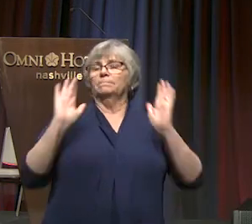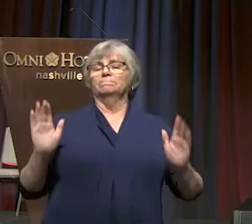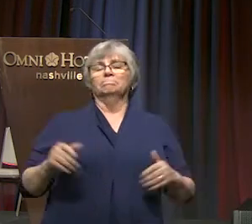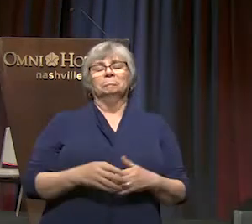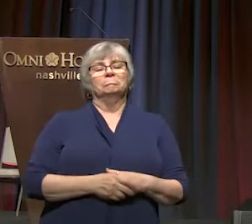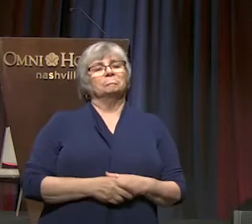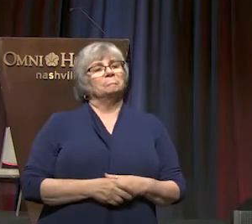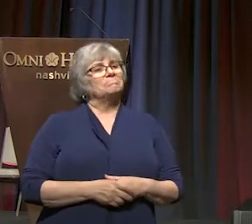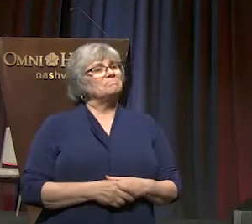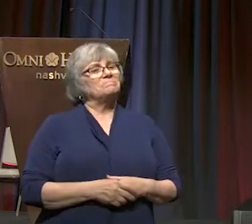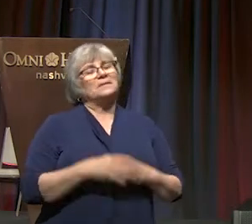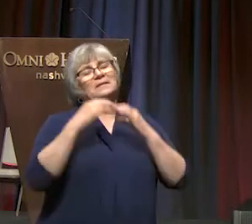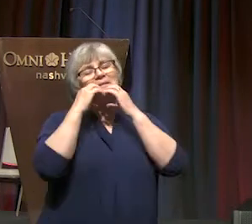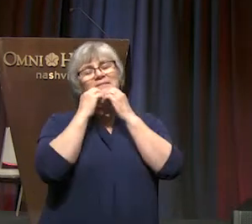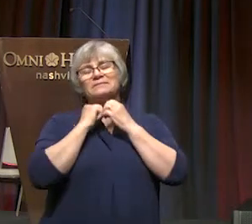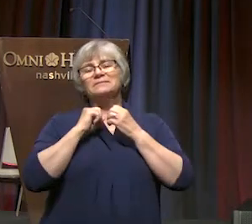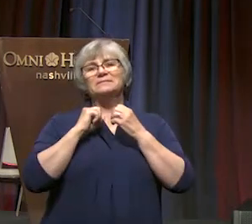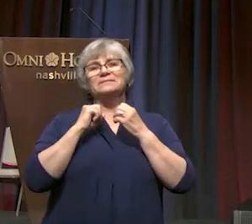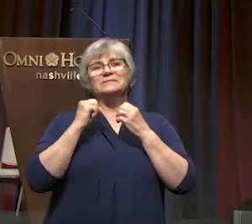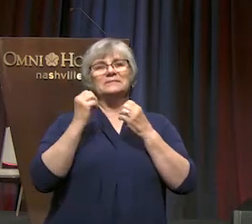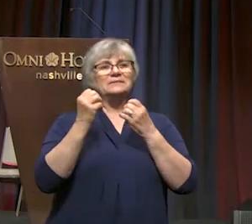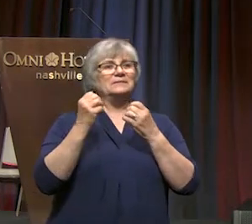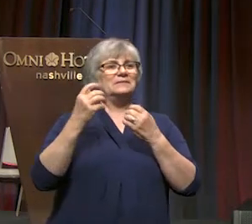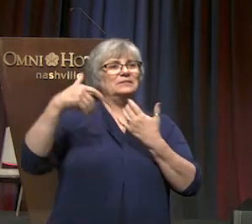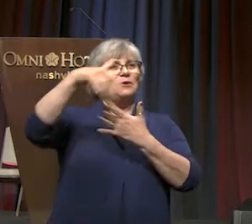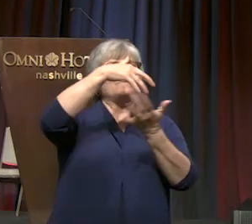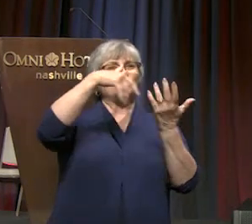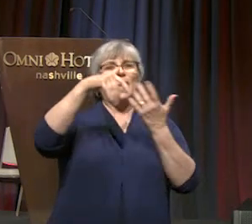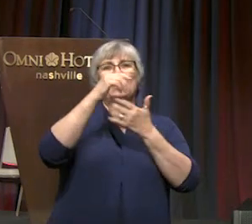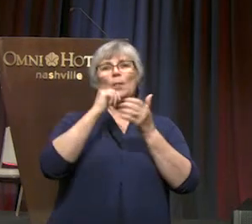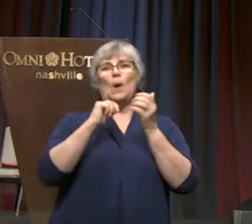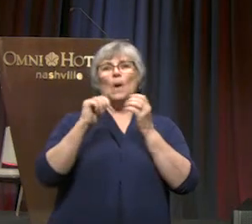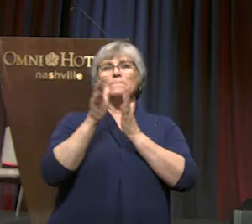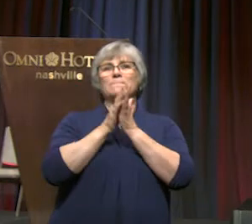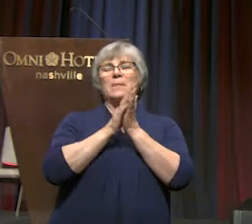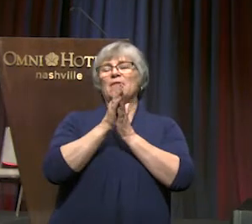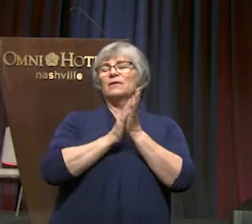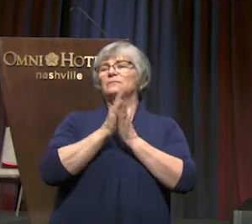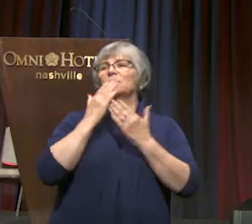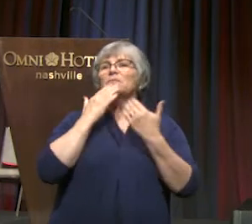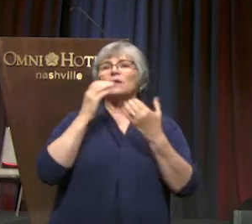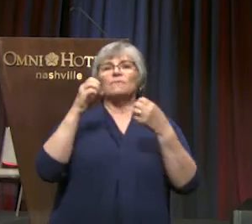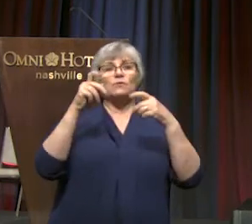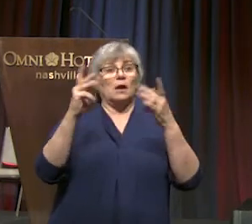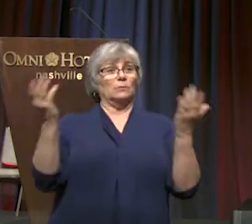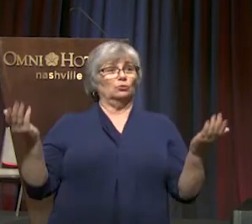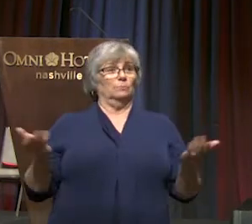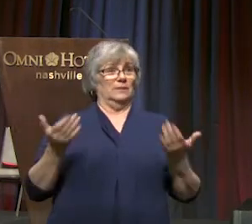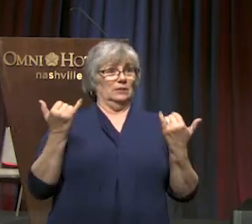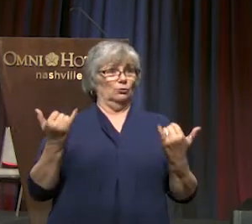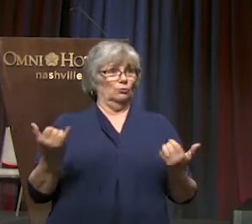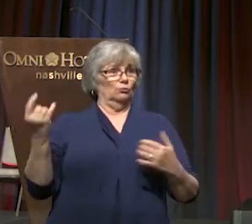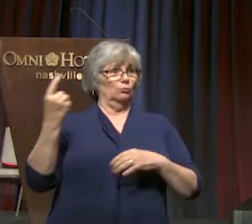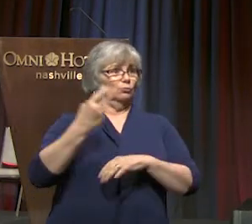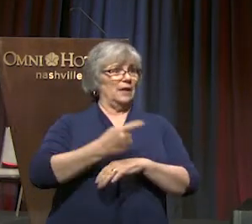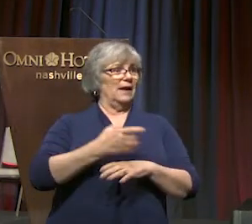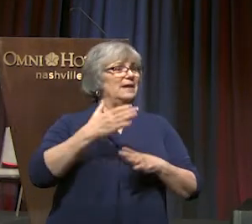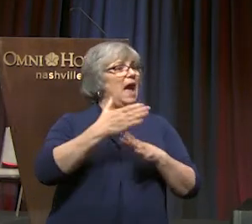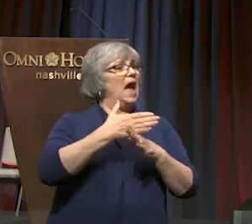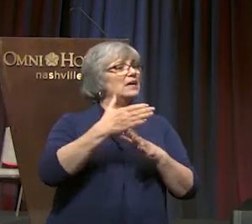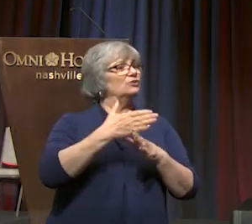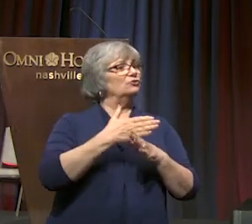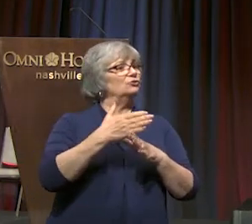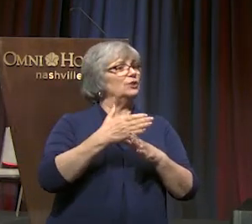Dear fellow Methodists, thank you for the opportunity to be here today and share